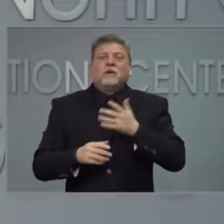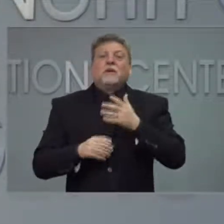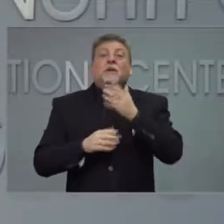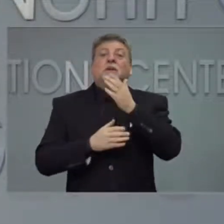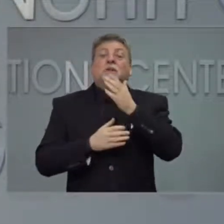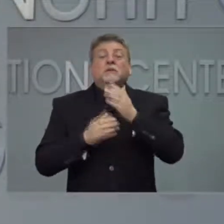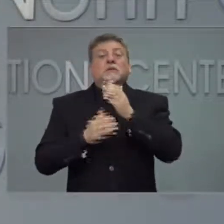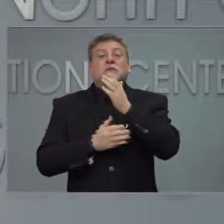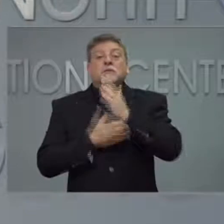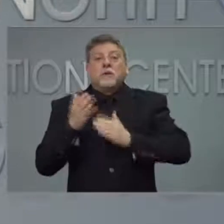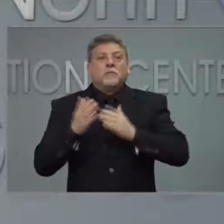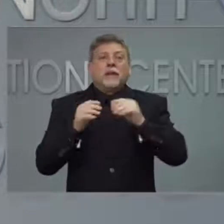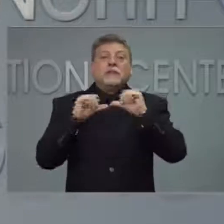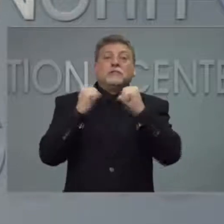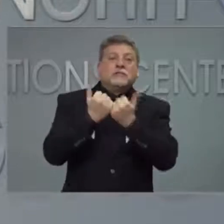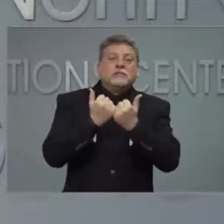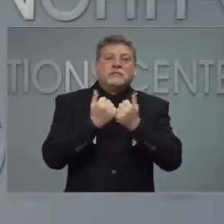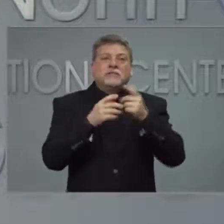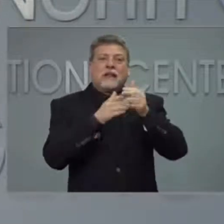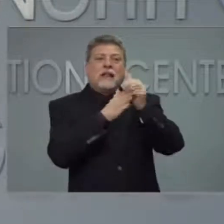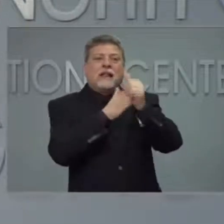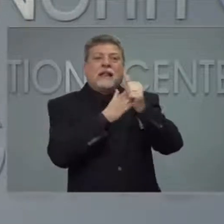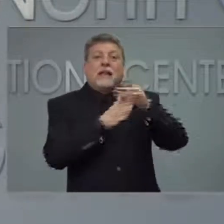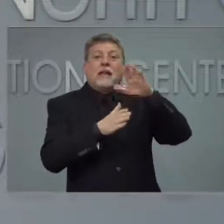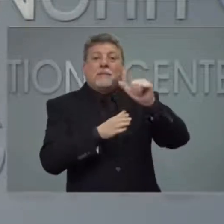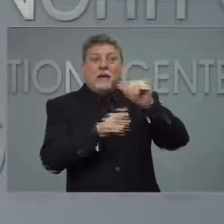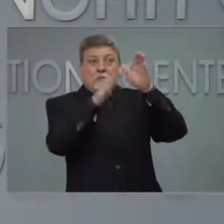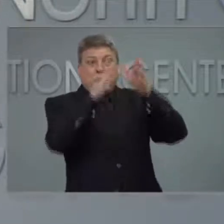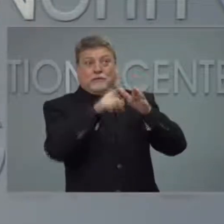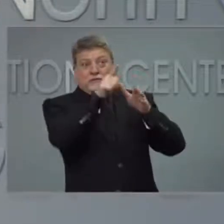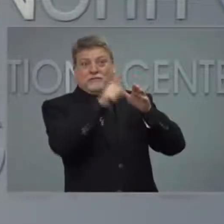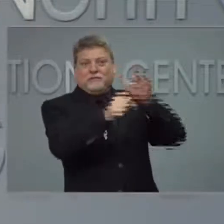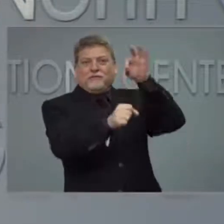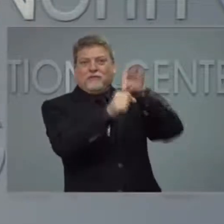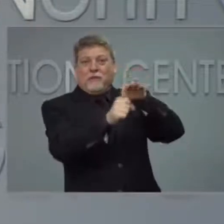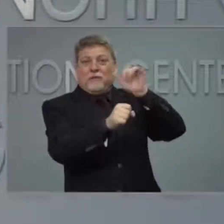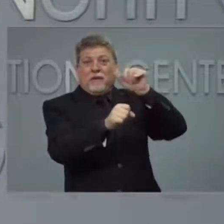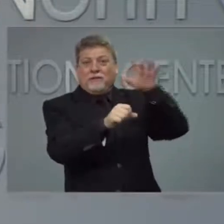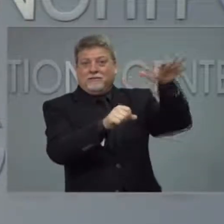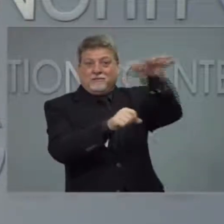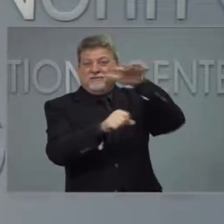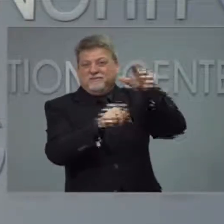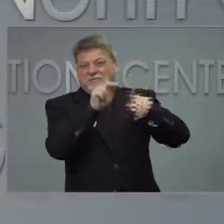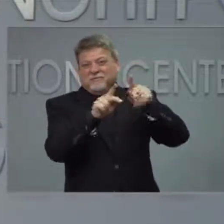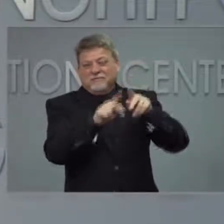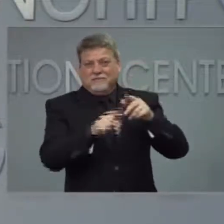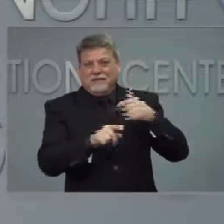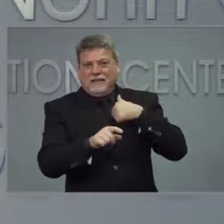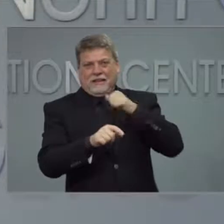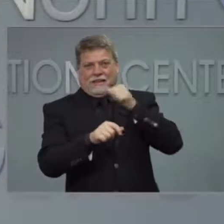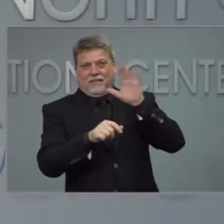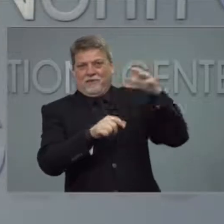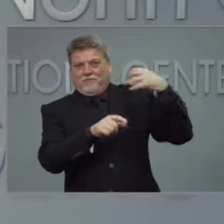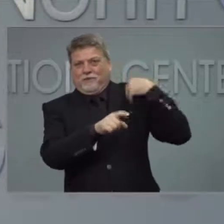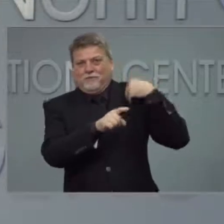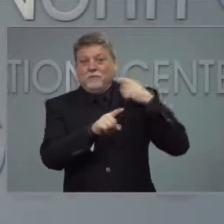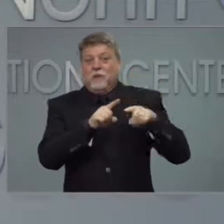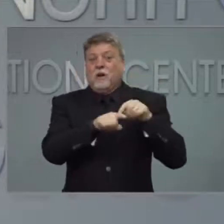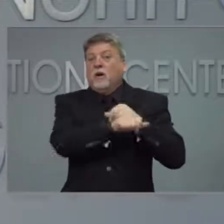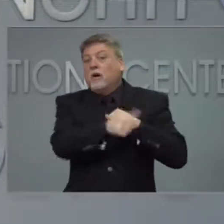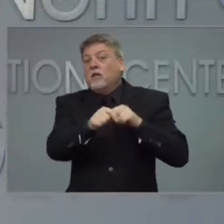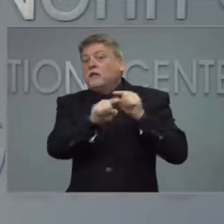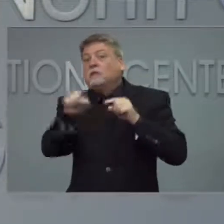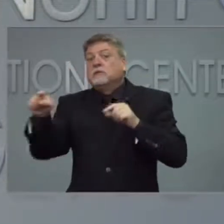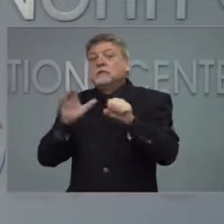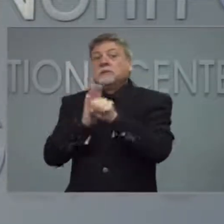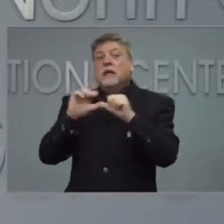we are still encouraging remote working whenever possible. Each agency head is dealing